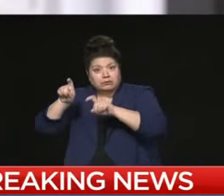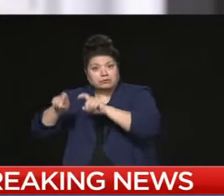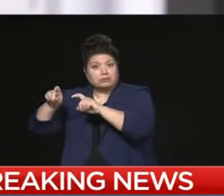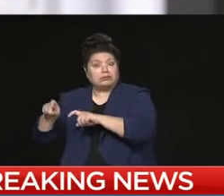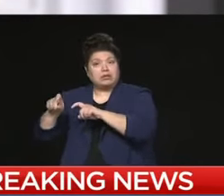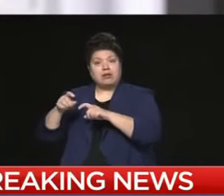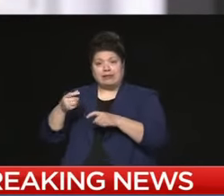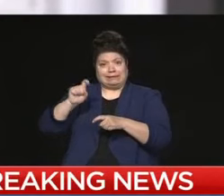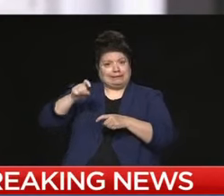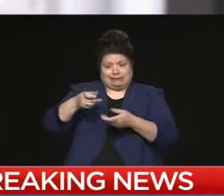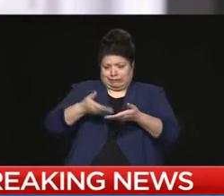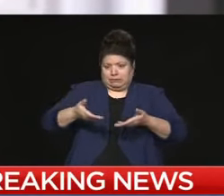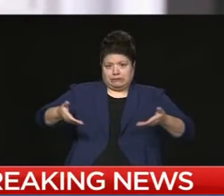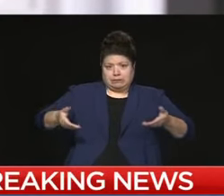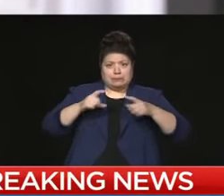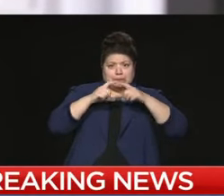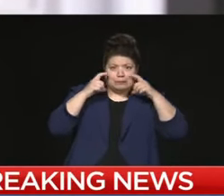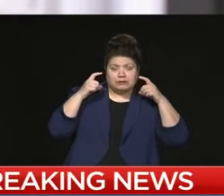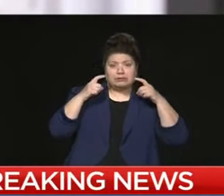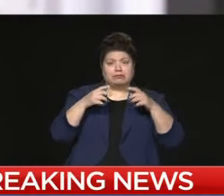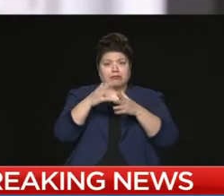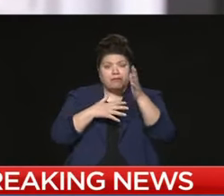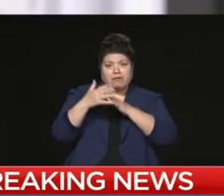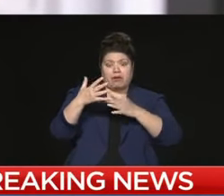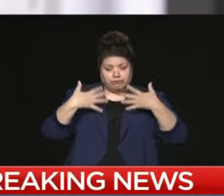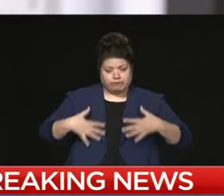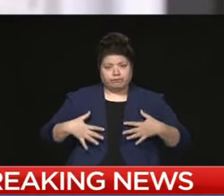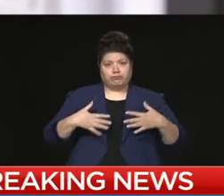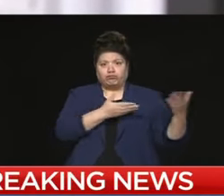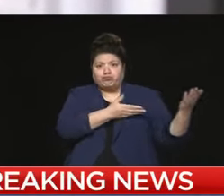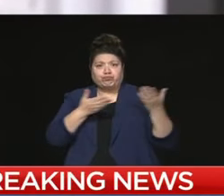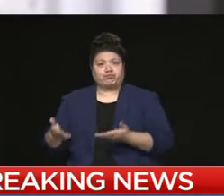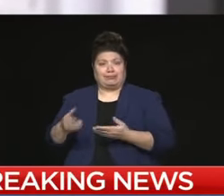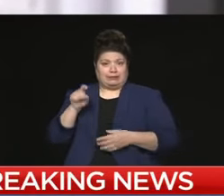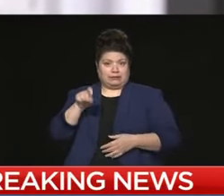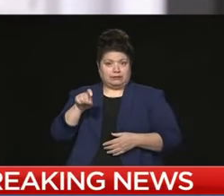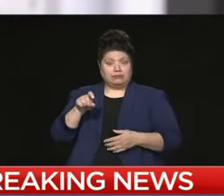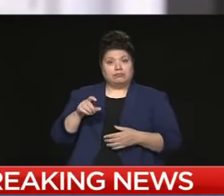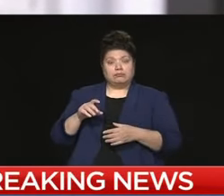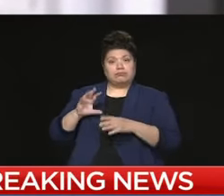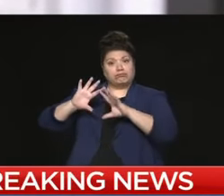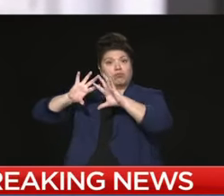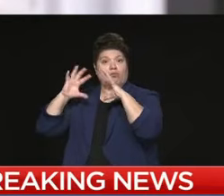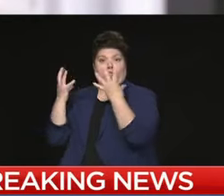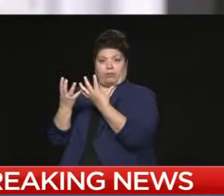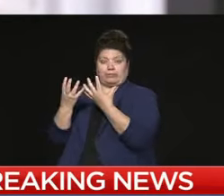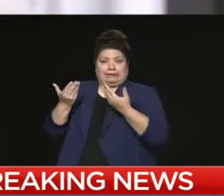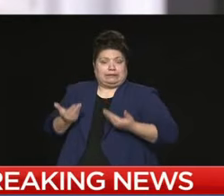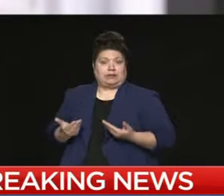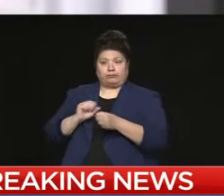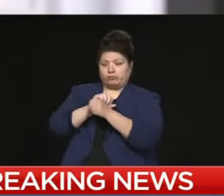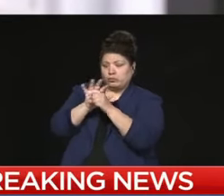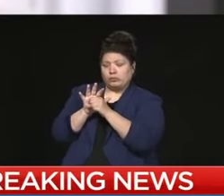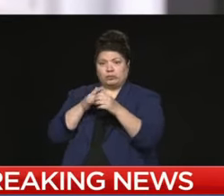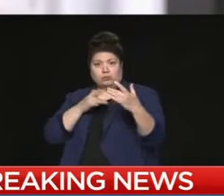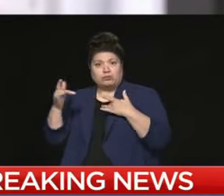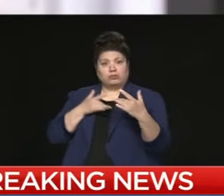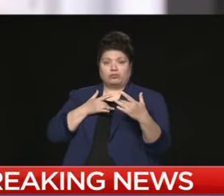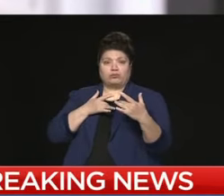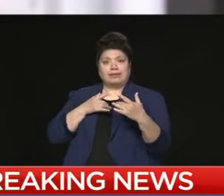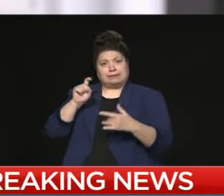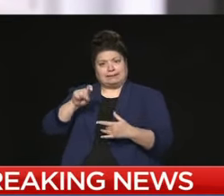medical supplies get to the front lines. As I've said before, this is a global crisis, and it demands a global